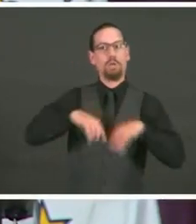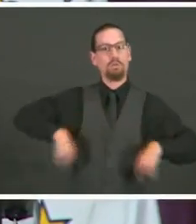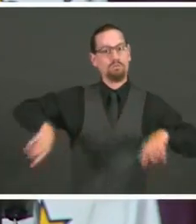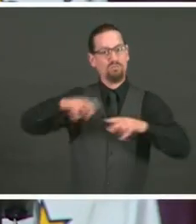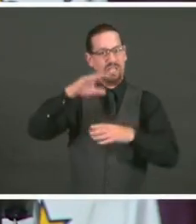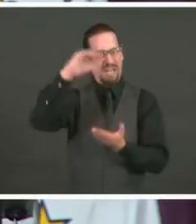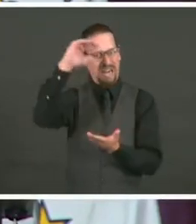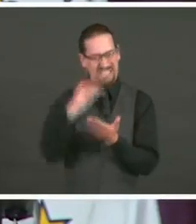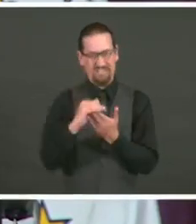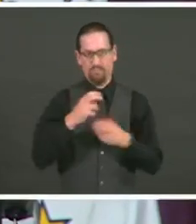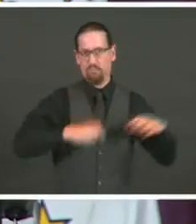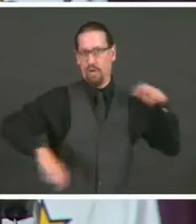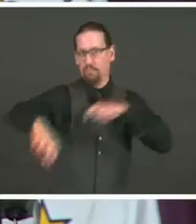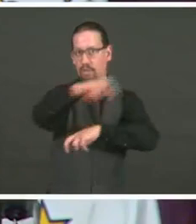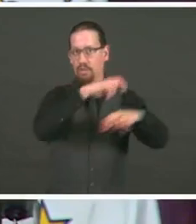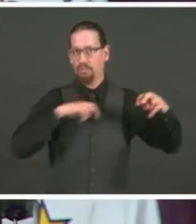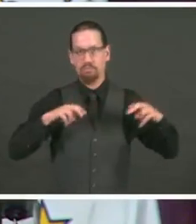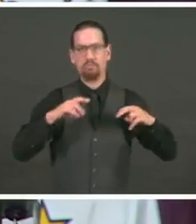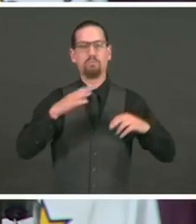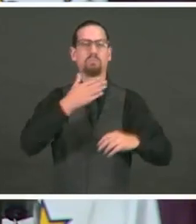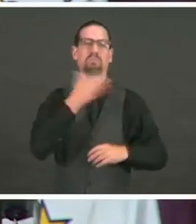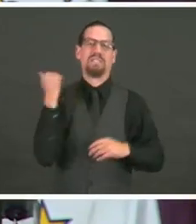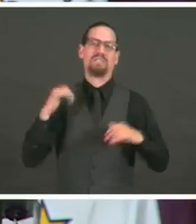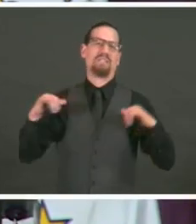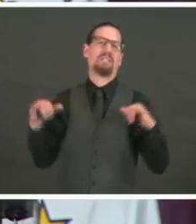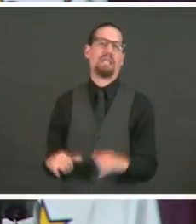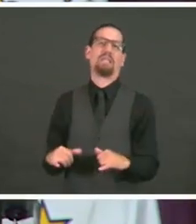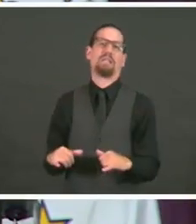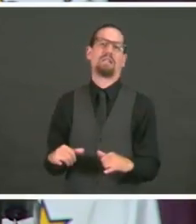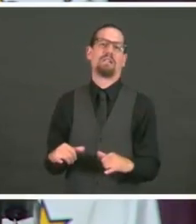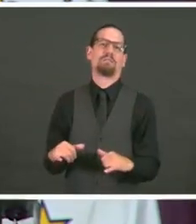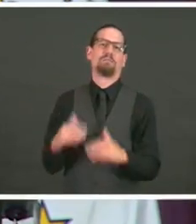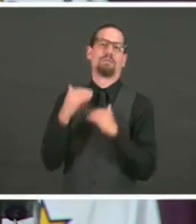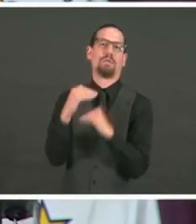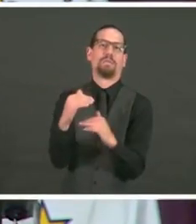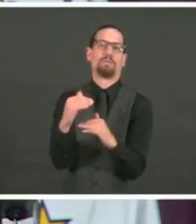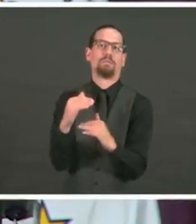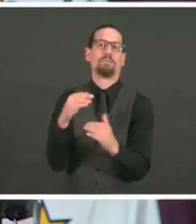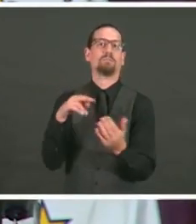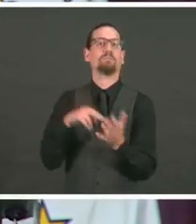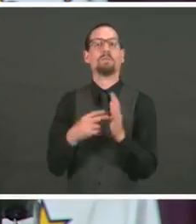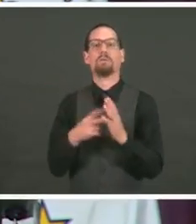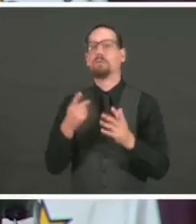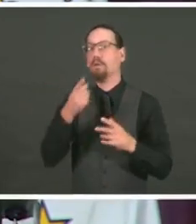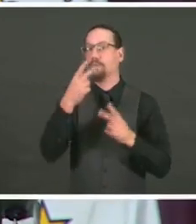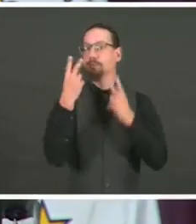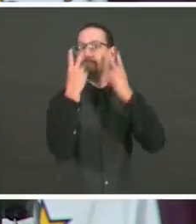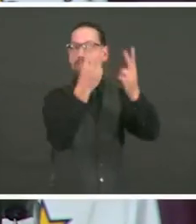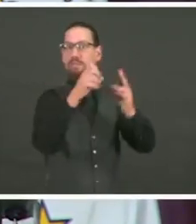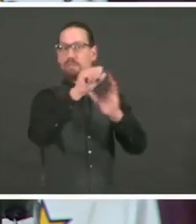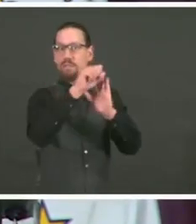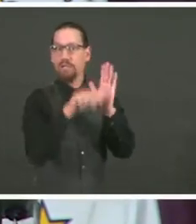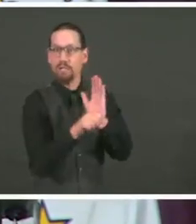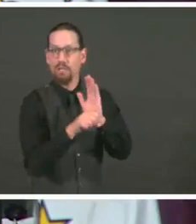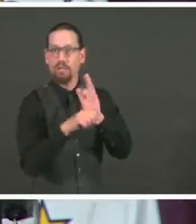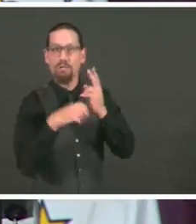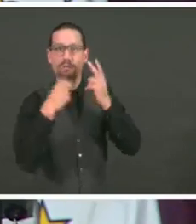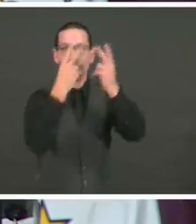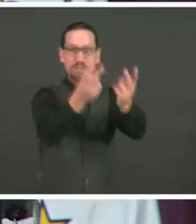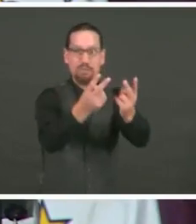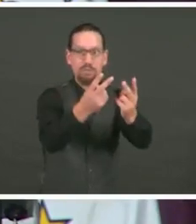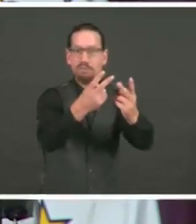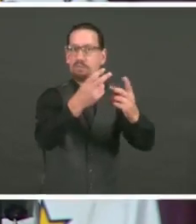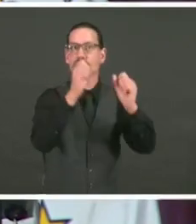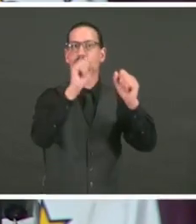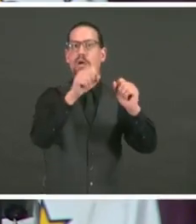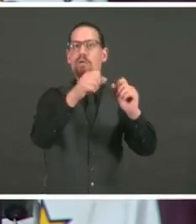these restrictions, they're going to mean fewer people, obviously, coming to Rhode Island. If you're, you know, from another place,